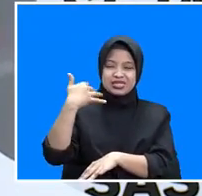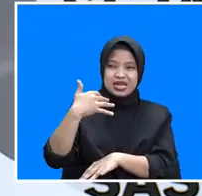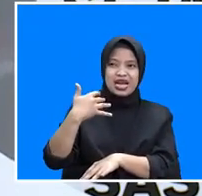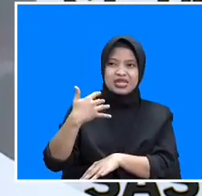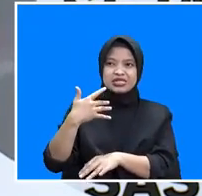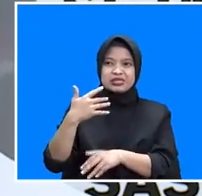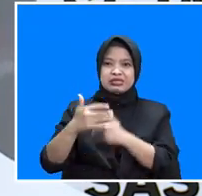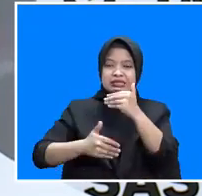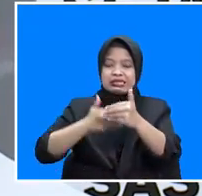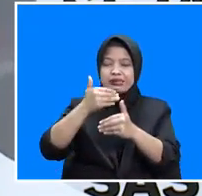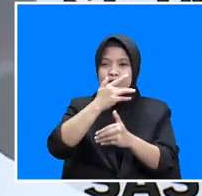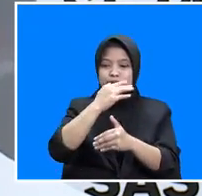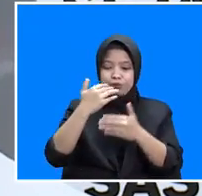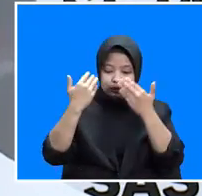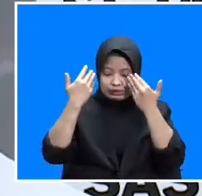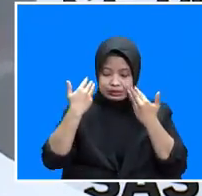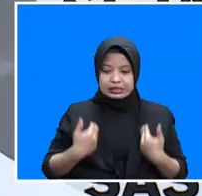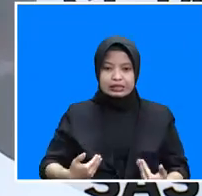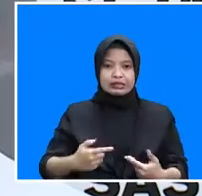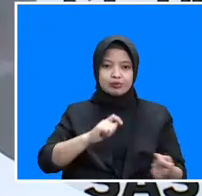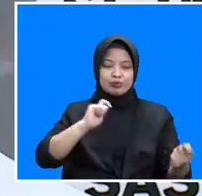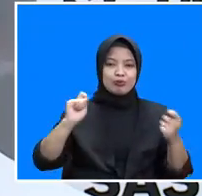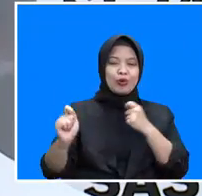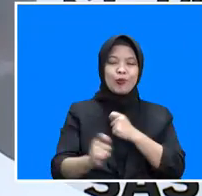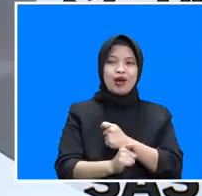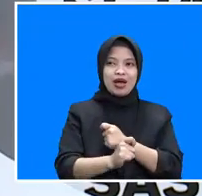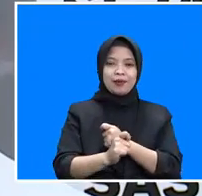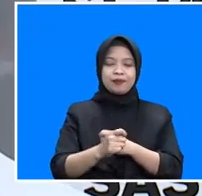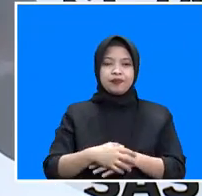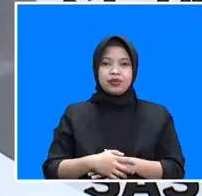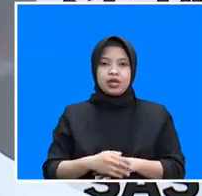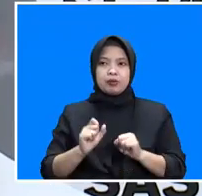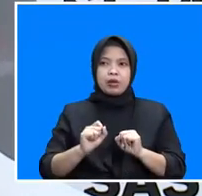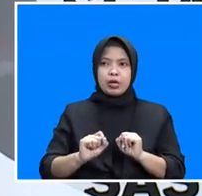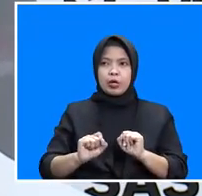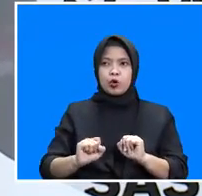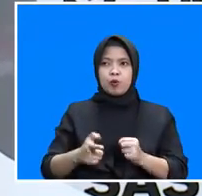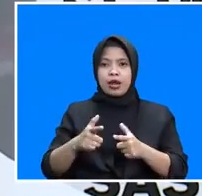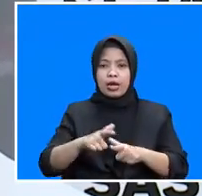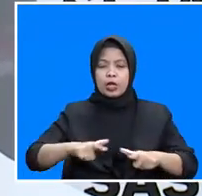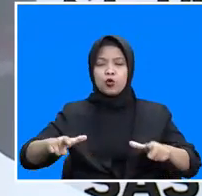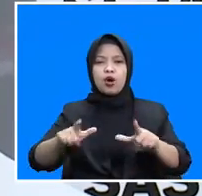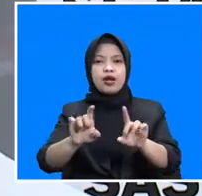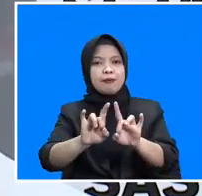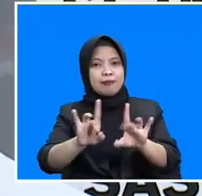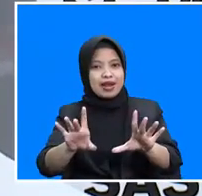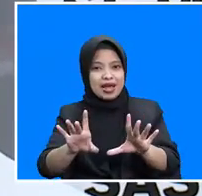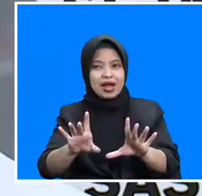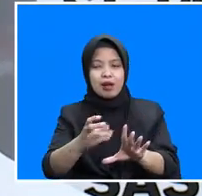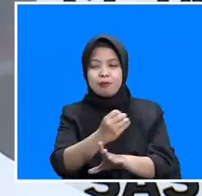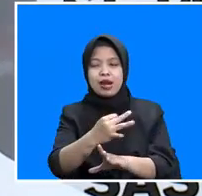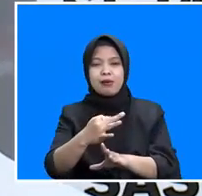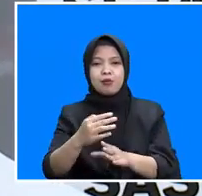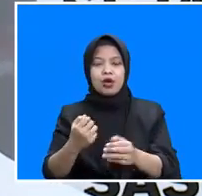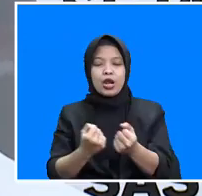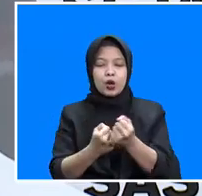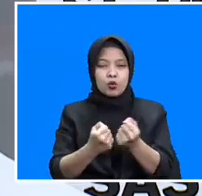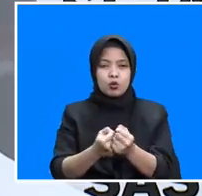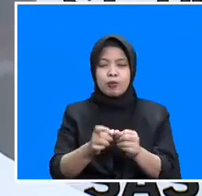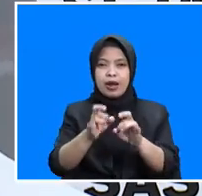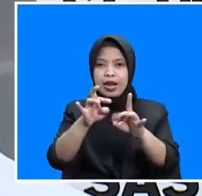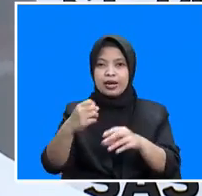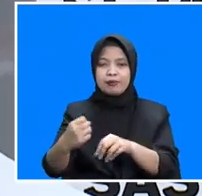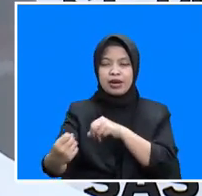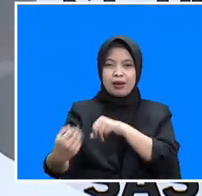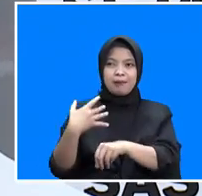their work life, mm-hmm. to start their life in, potentially in careers and career pathways. And we really need